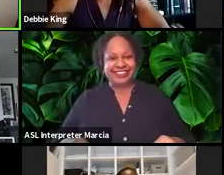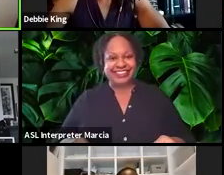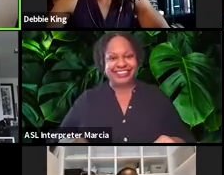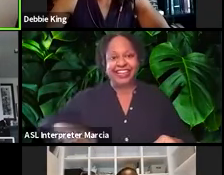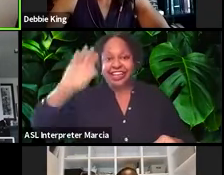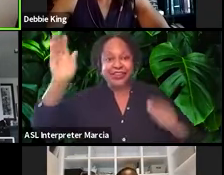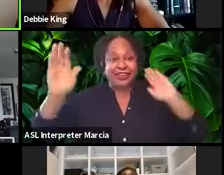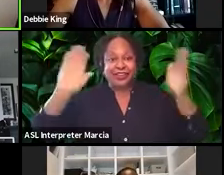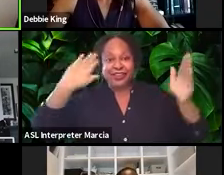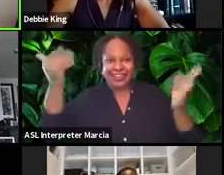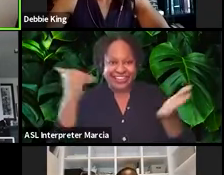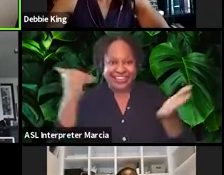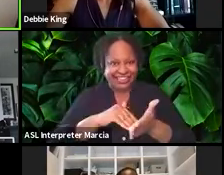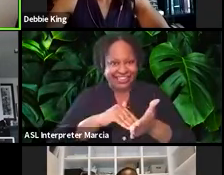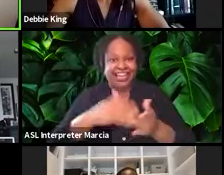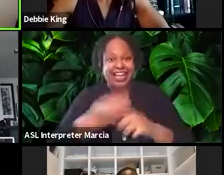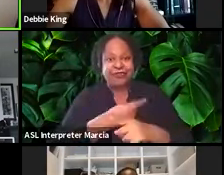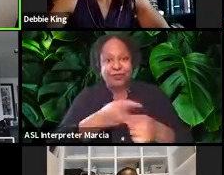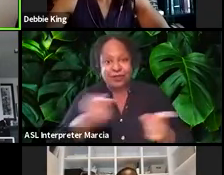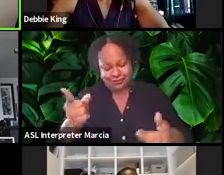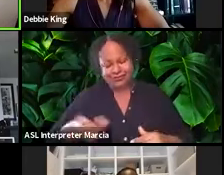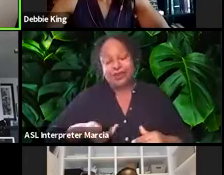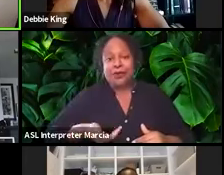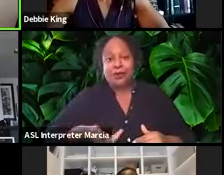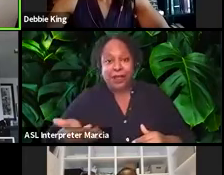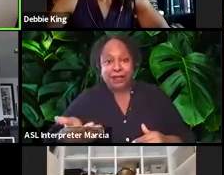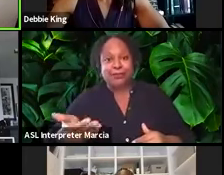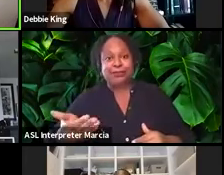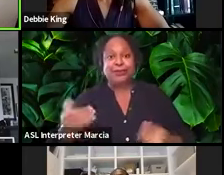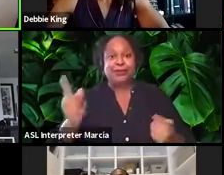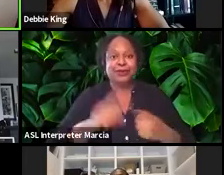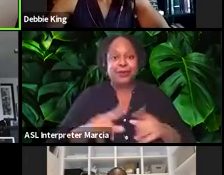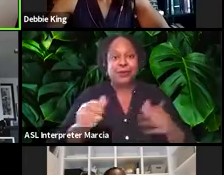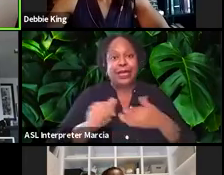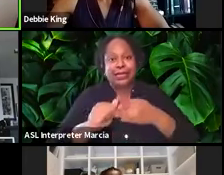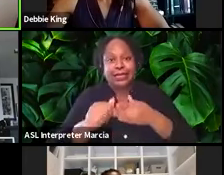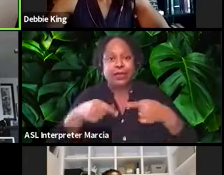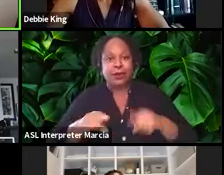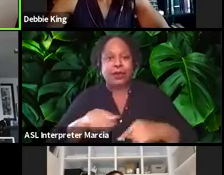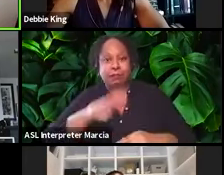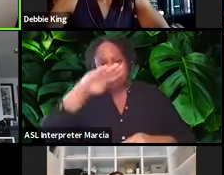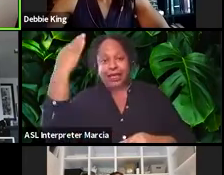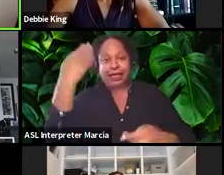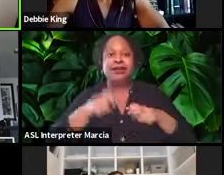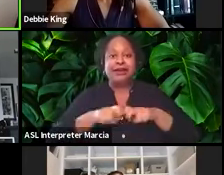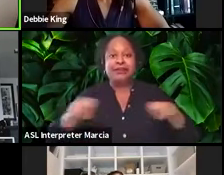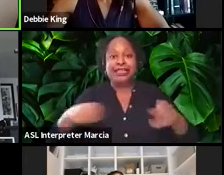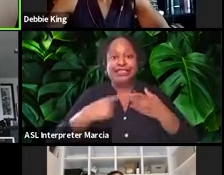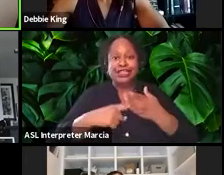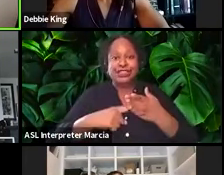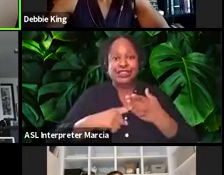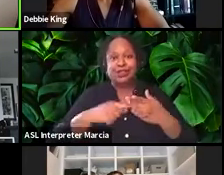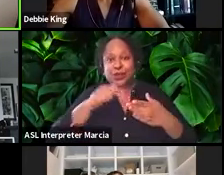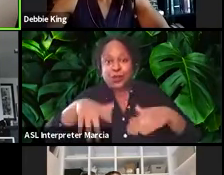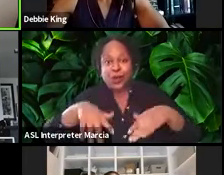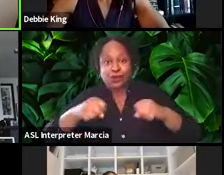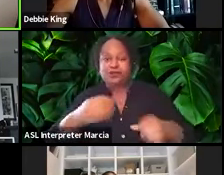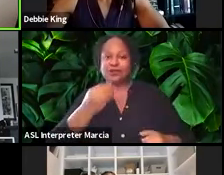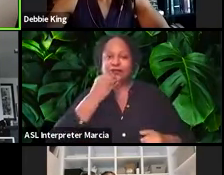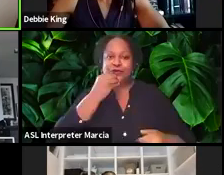hello again to everyone, and welcome to Leading While Black, a panel discussion hosted by FoodShare